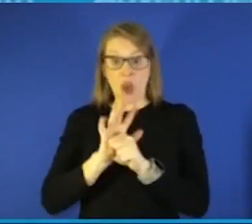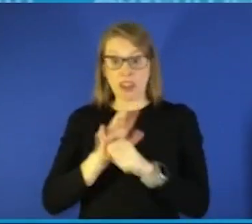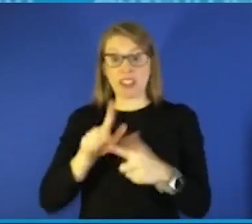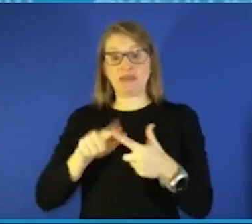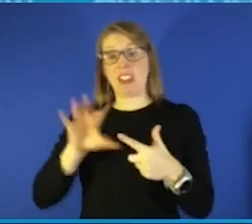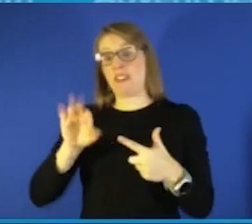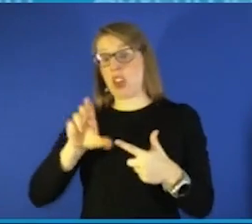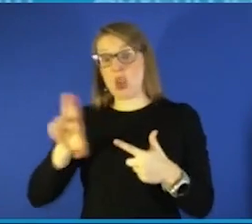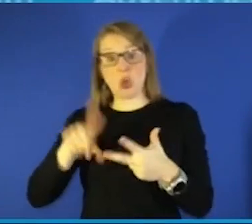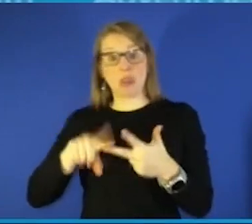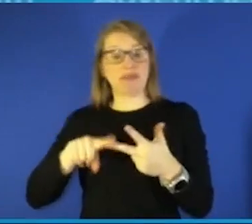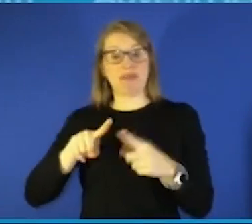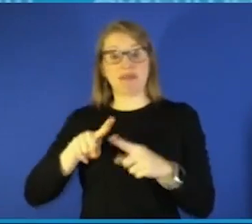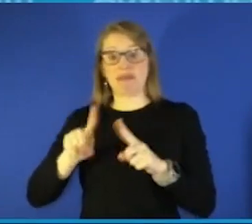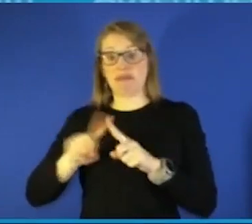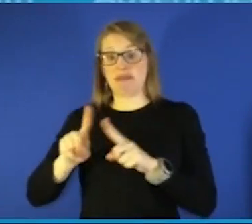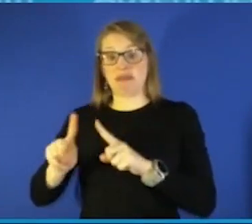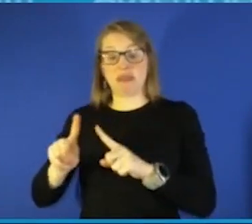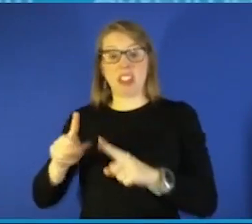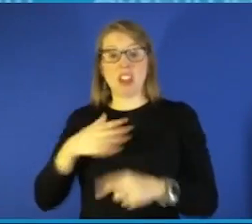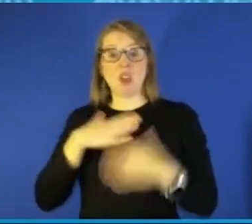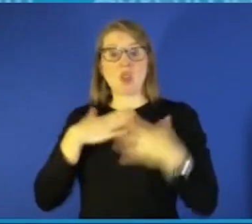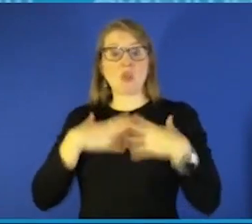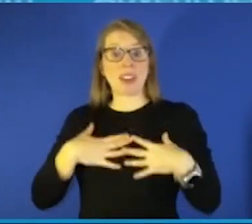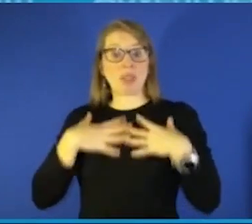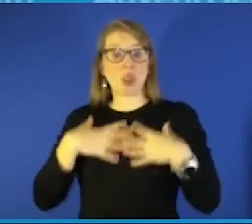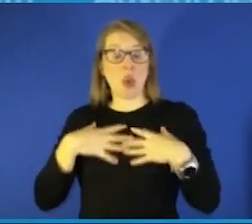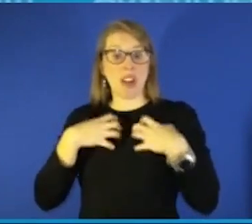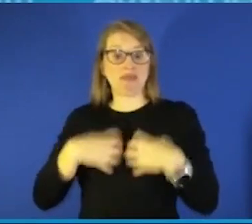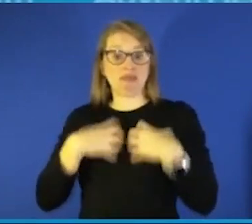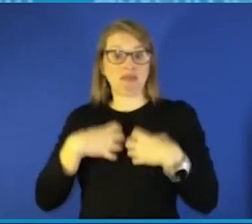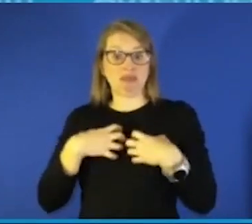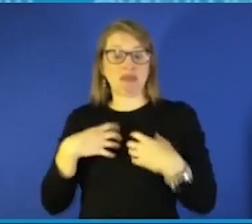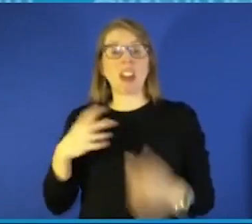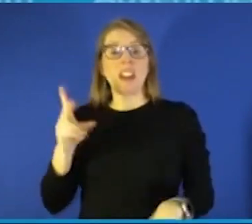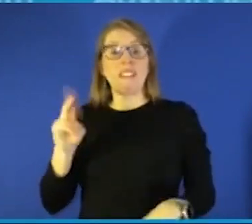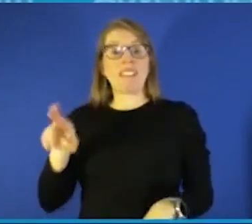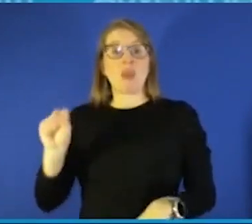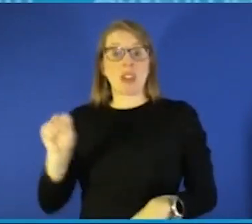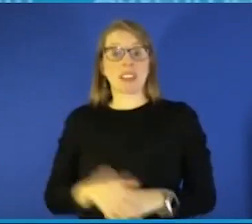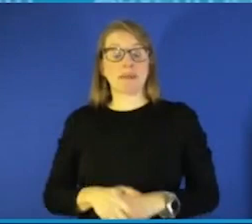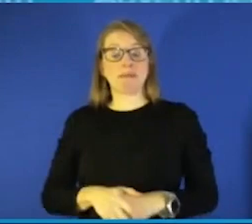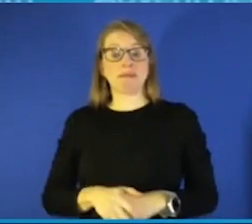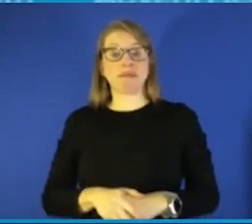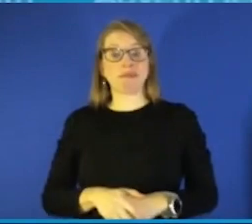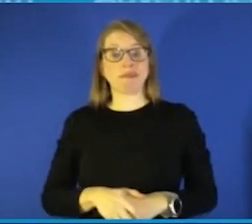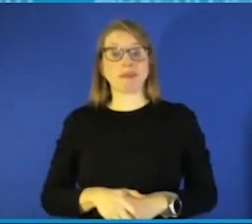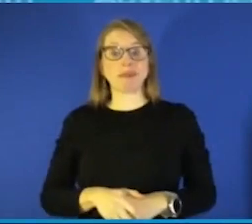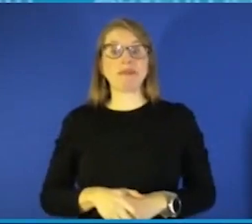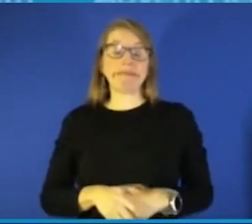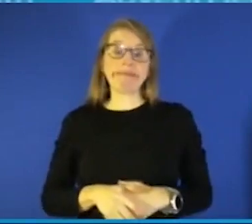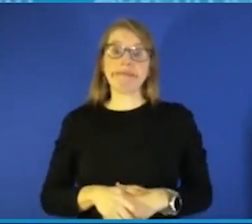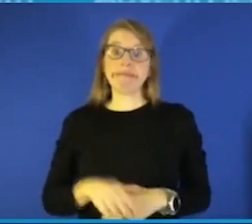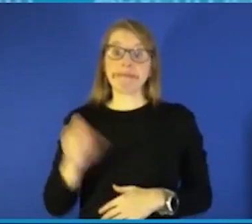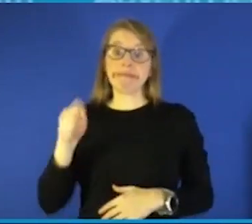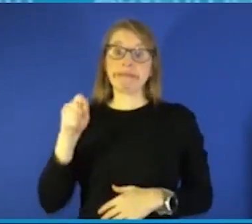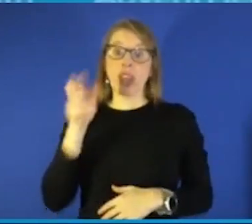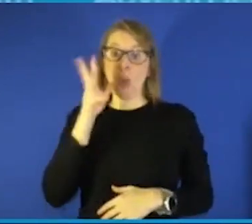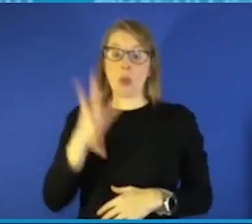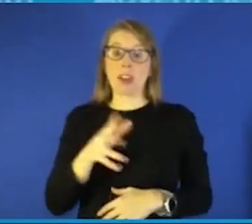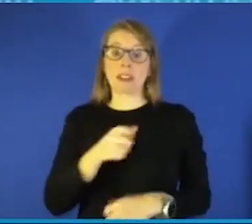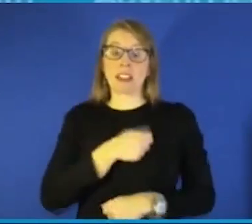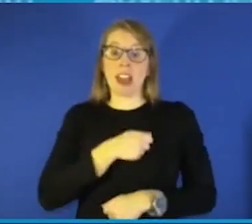other seasonal respiratory viruses that Dr. Hawkinson was talking about. So yes, I would like to see